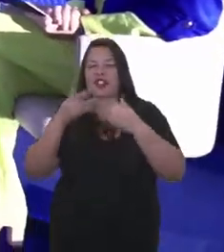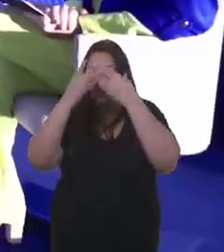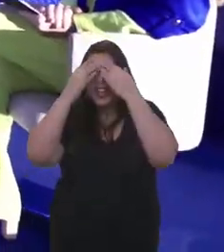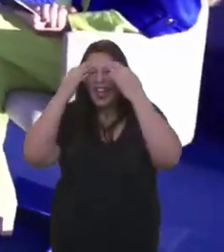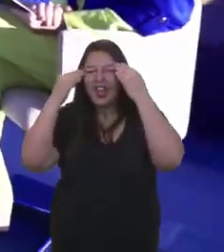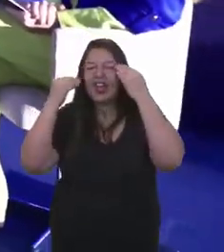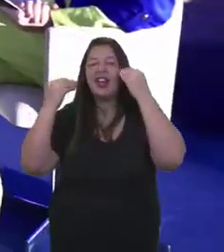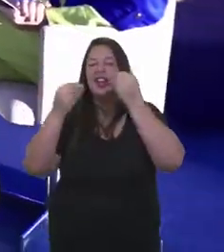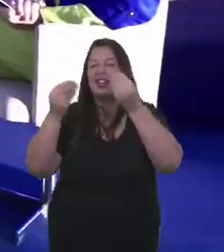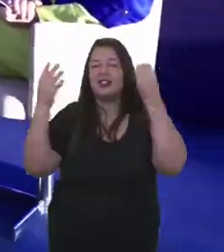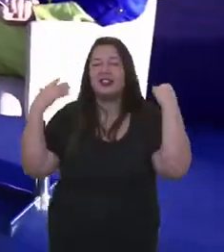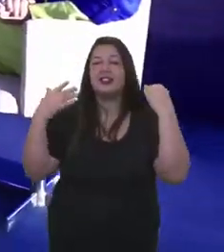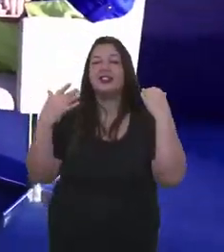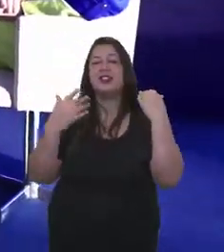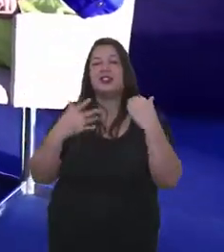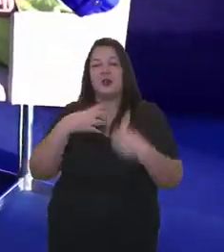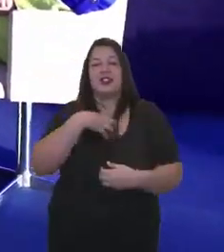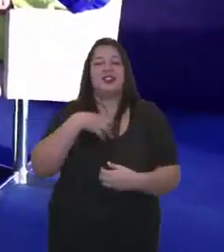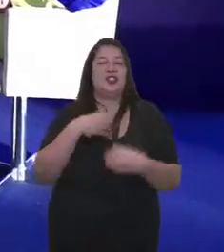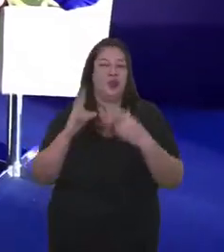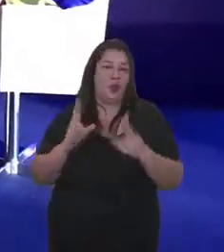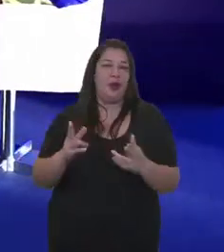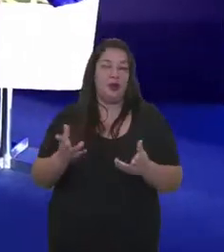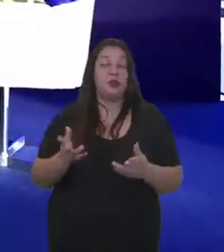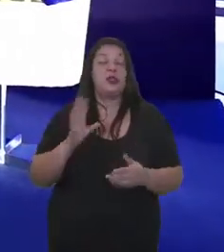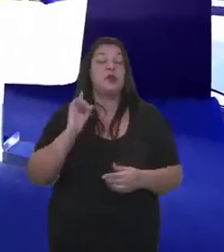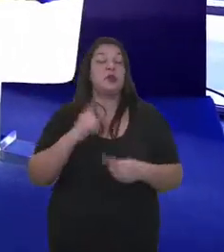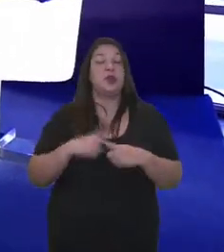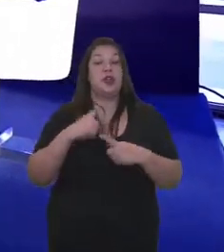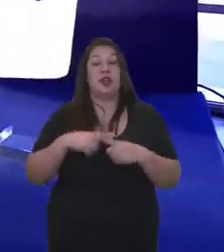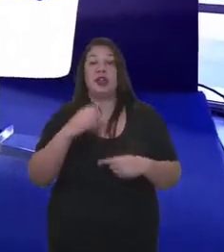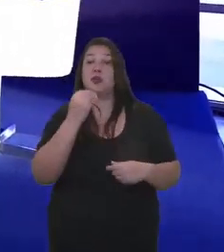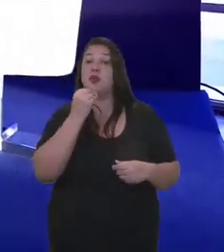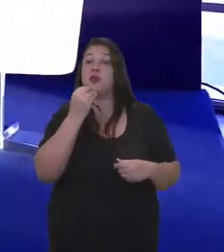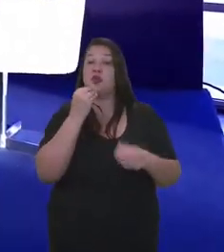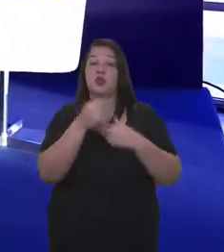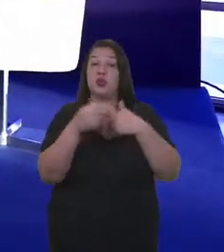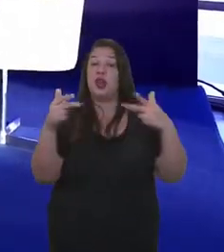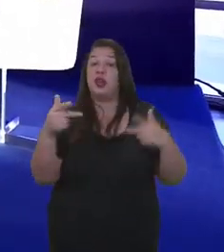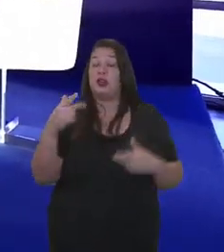it is. It's opportunities we have here of thinking.